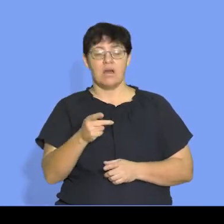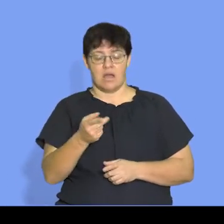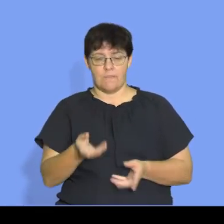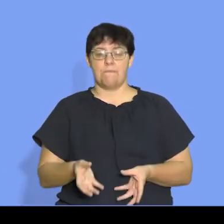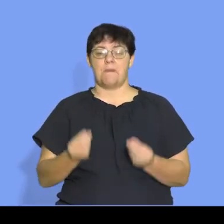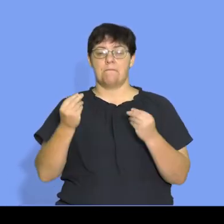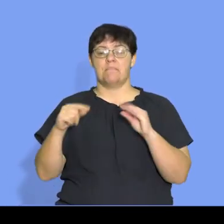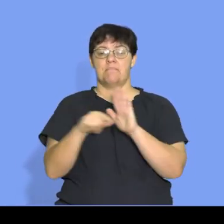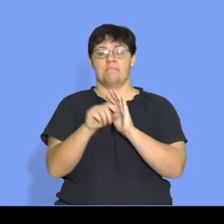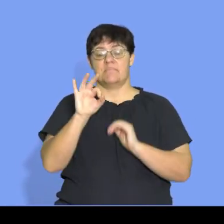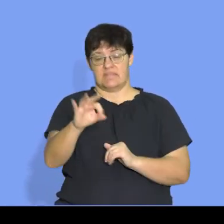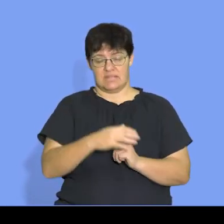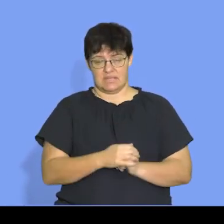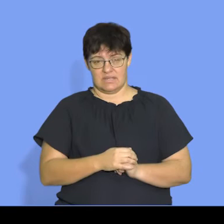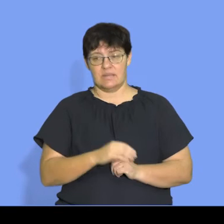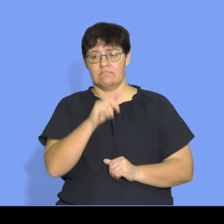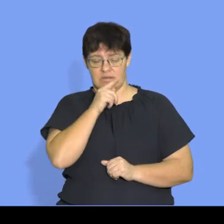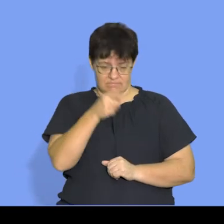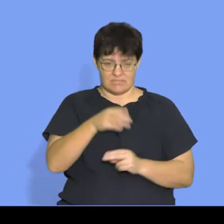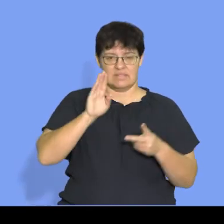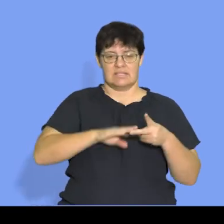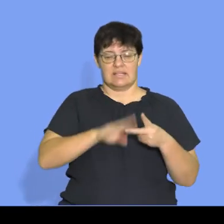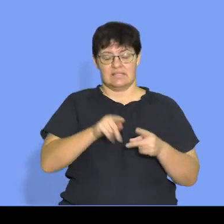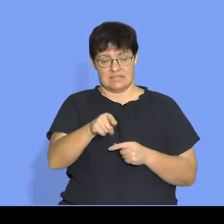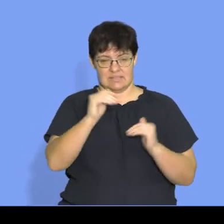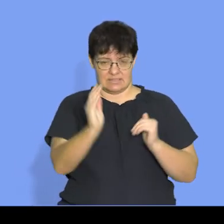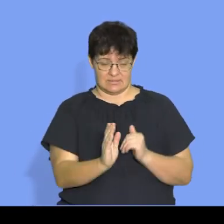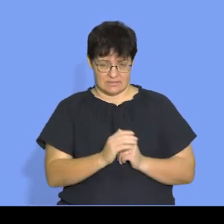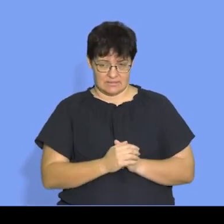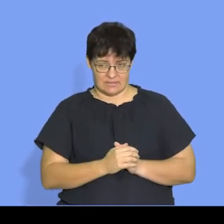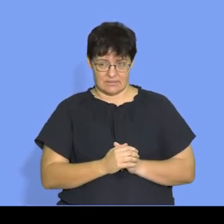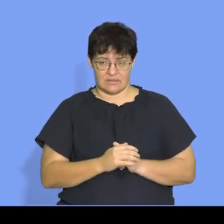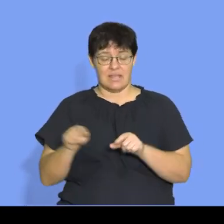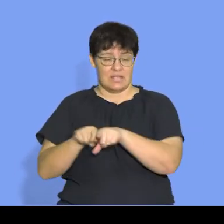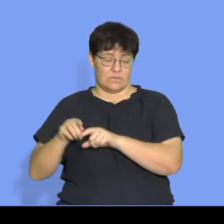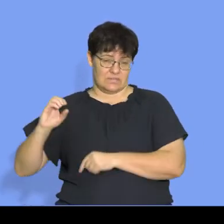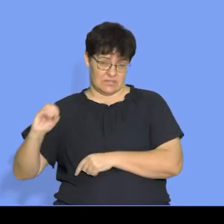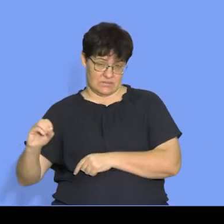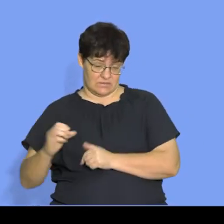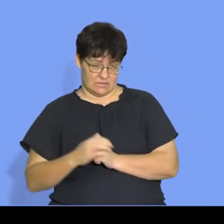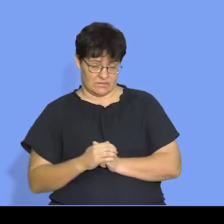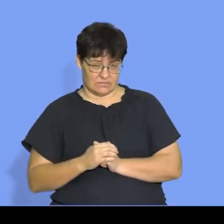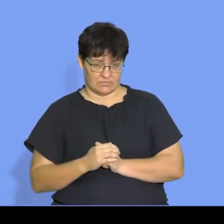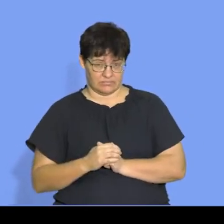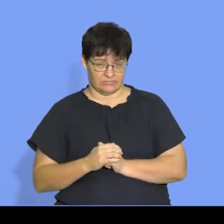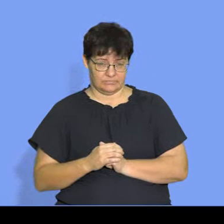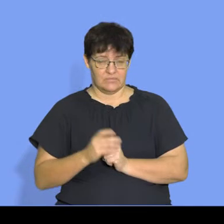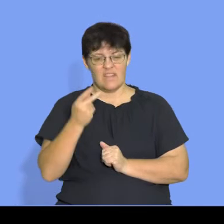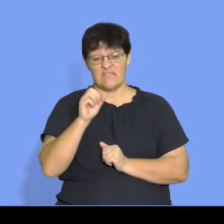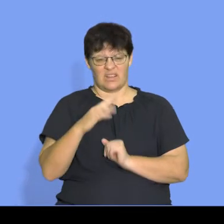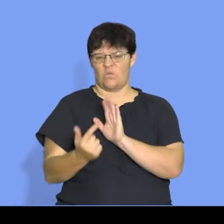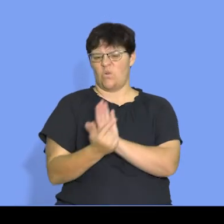get -3. That's what I have inside the bracket there. And then remember, you apply your factor